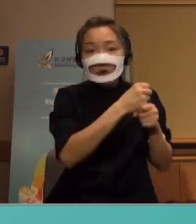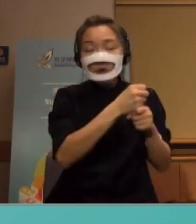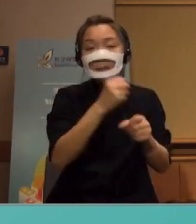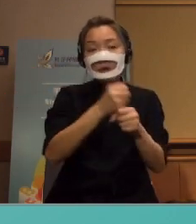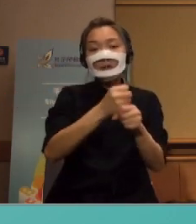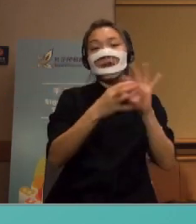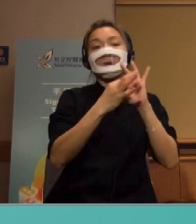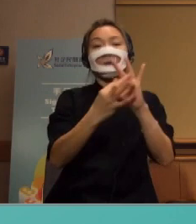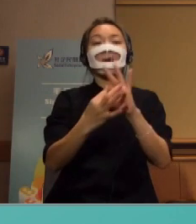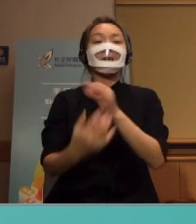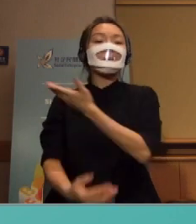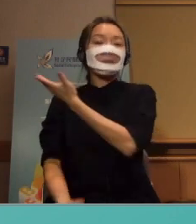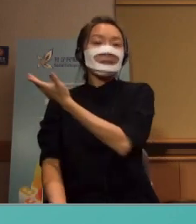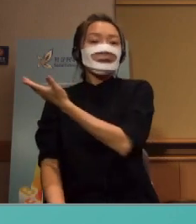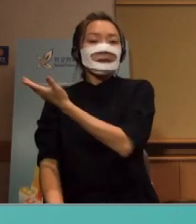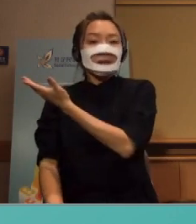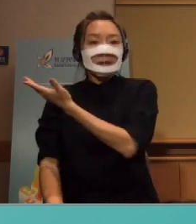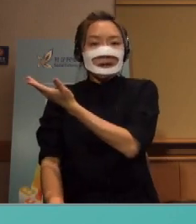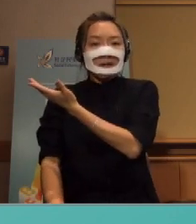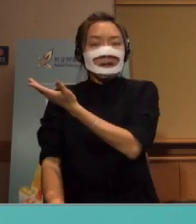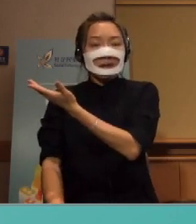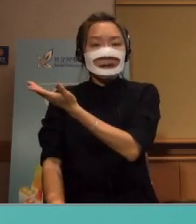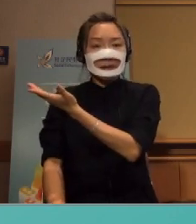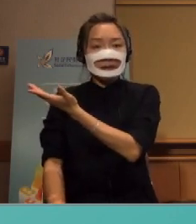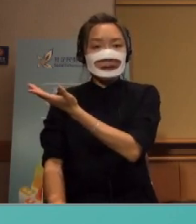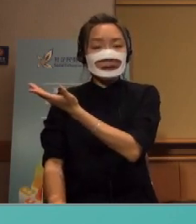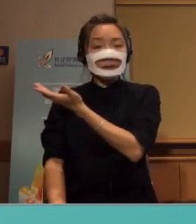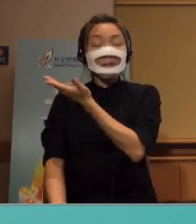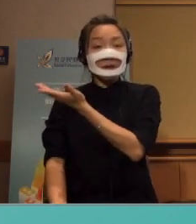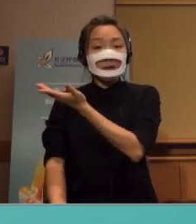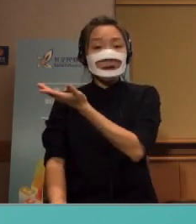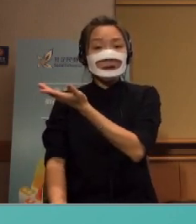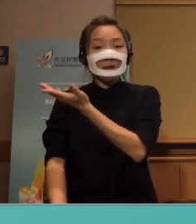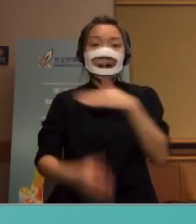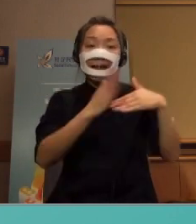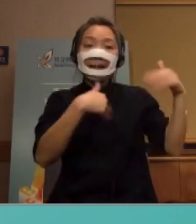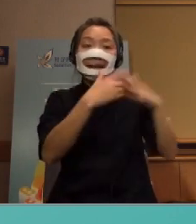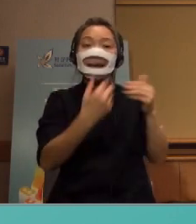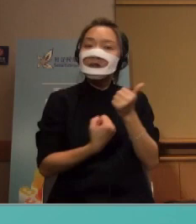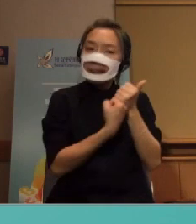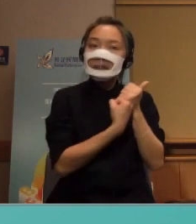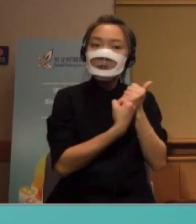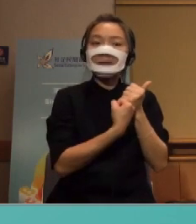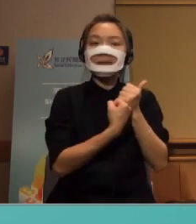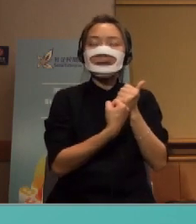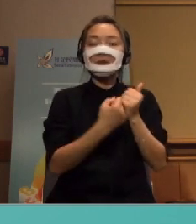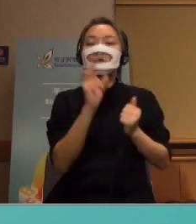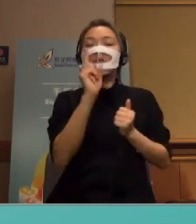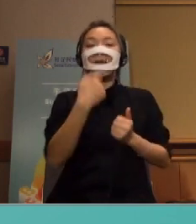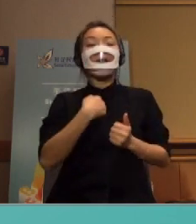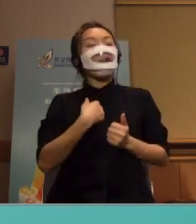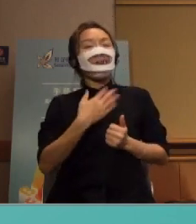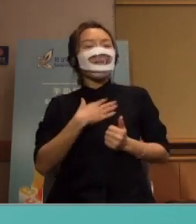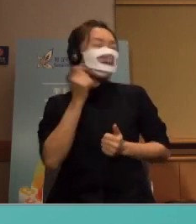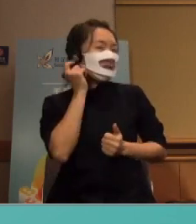Lab. So he is mostly supporting the technical parties. And this is me. I'm Elaine. So I'm a